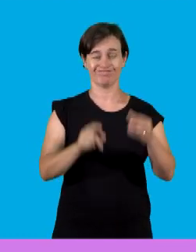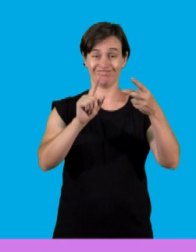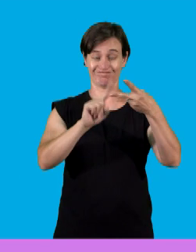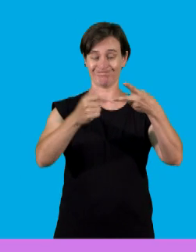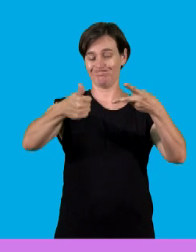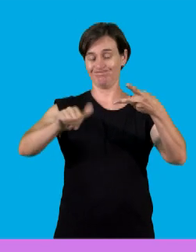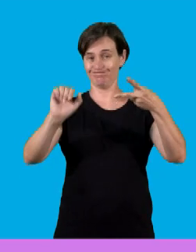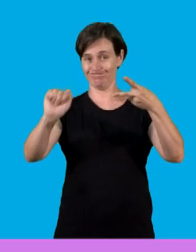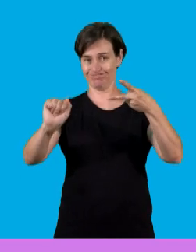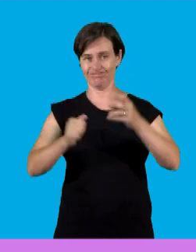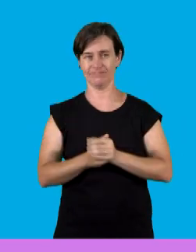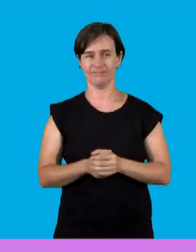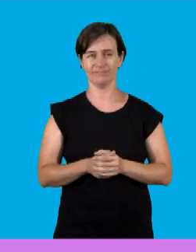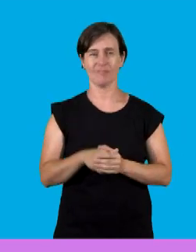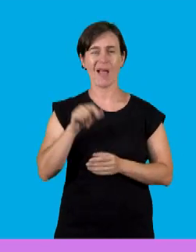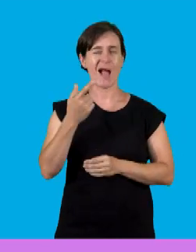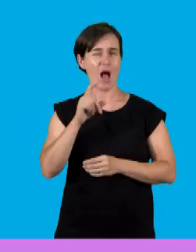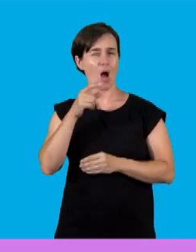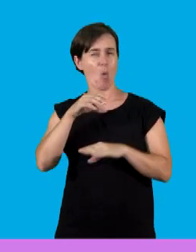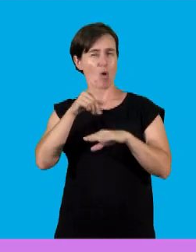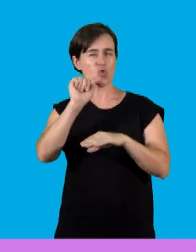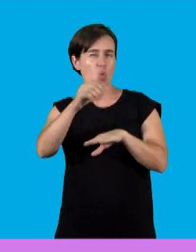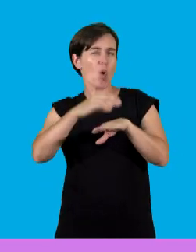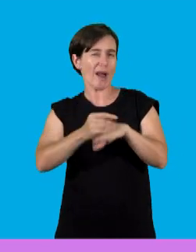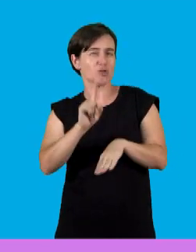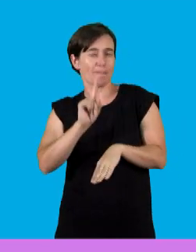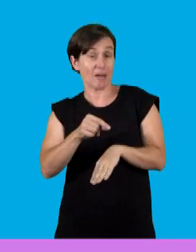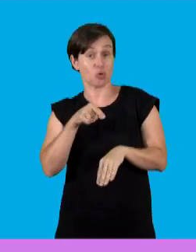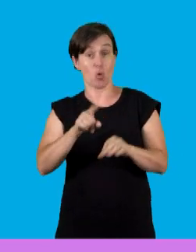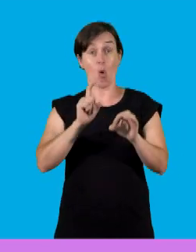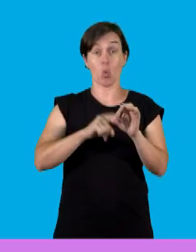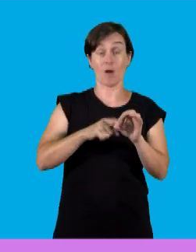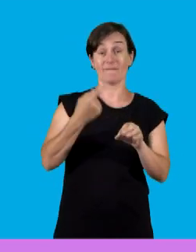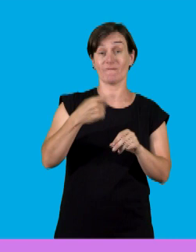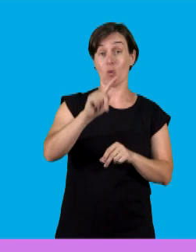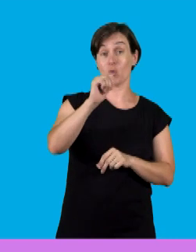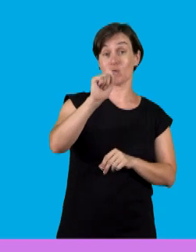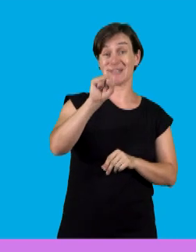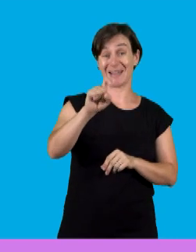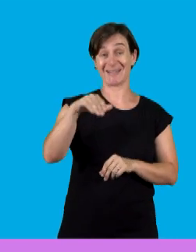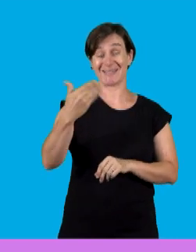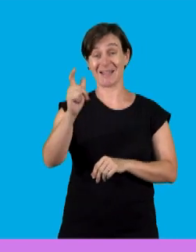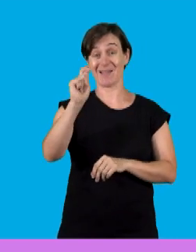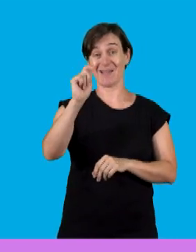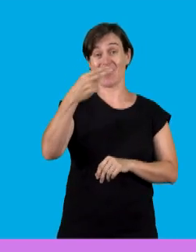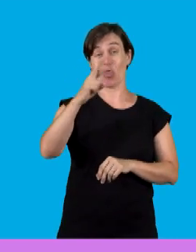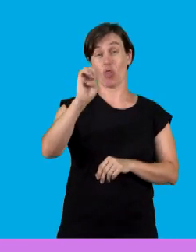question. Number 2A says, how old do you have to be to qualify for the tax threshold